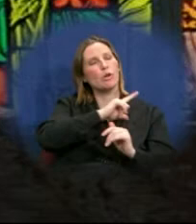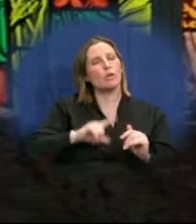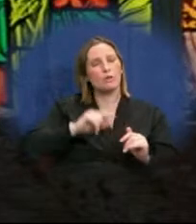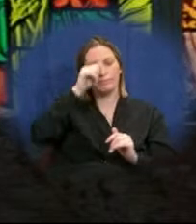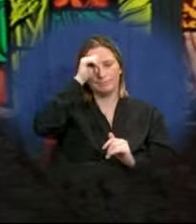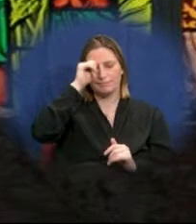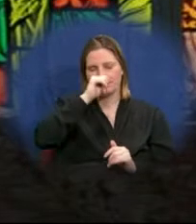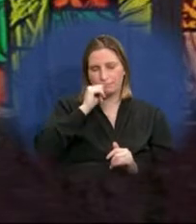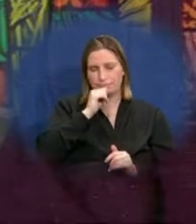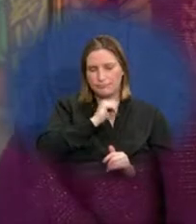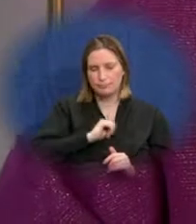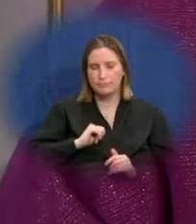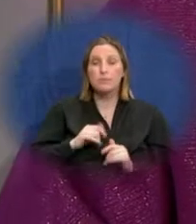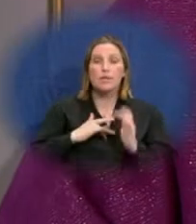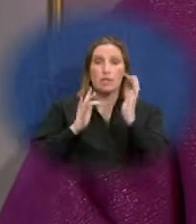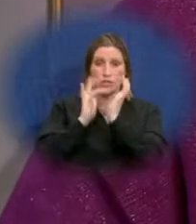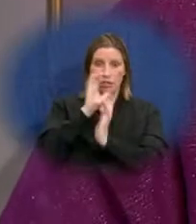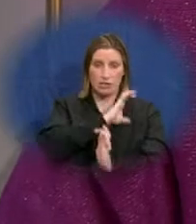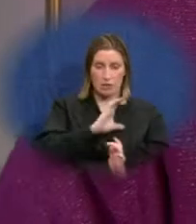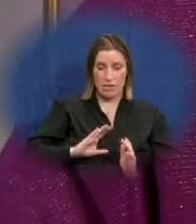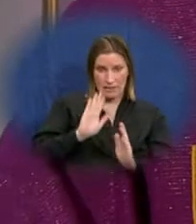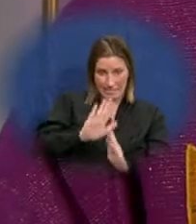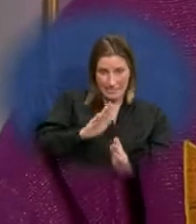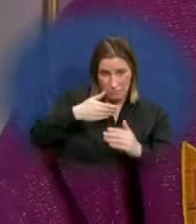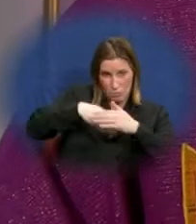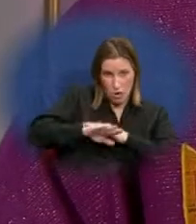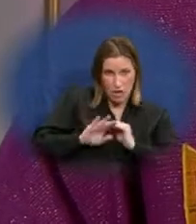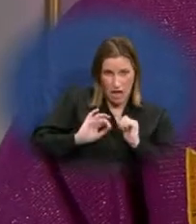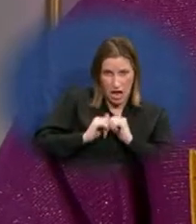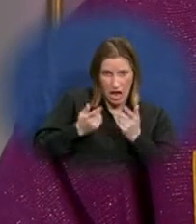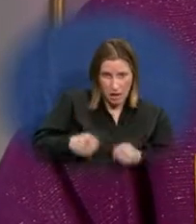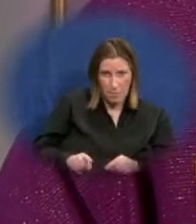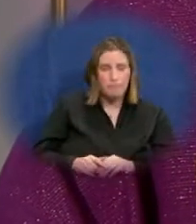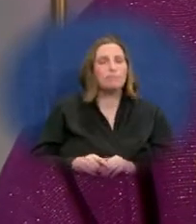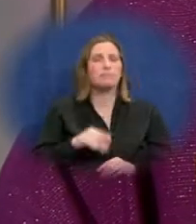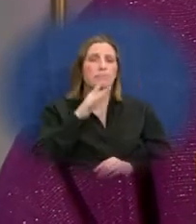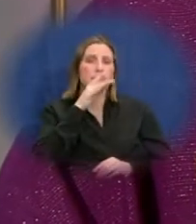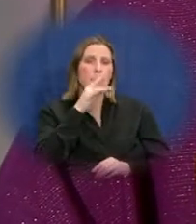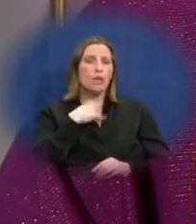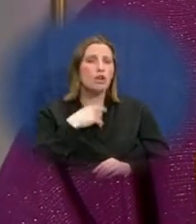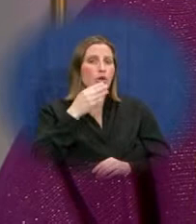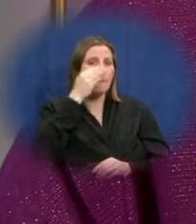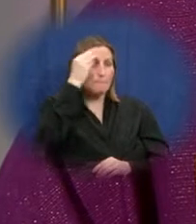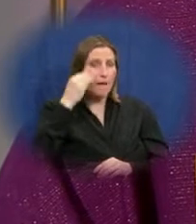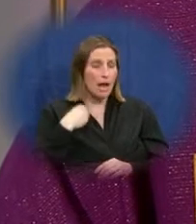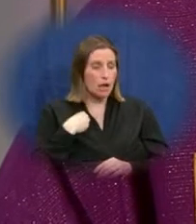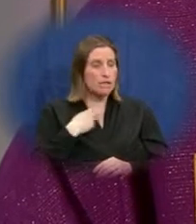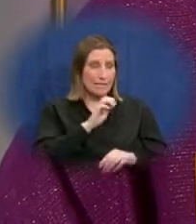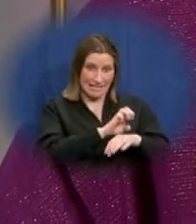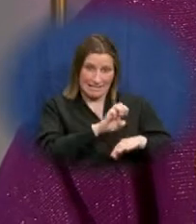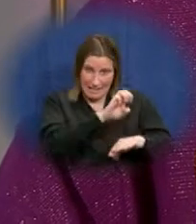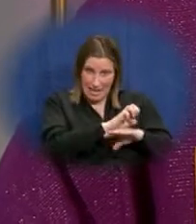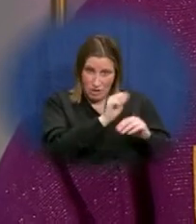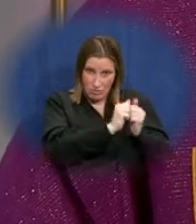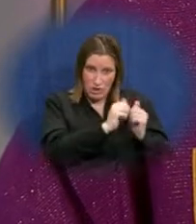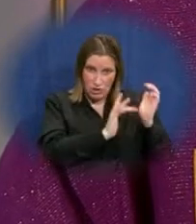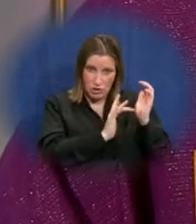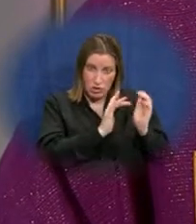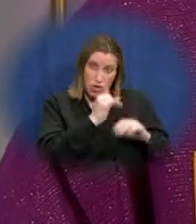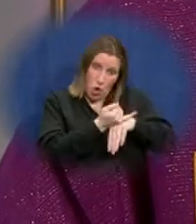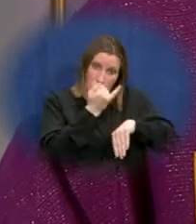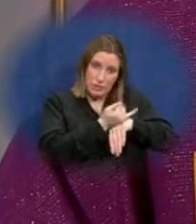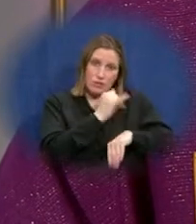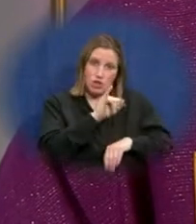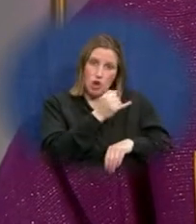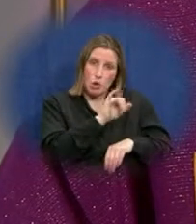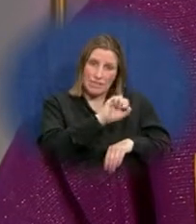This is how the birth of Jesus Christ came about. When his mother Mary was engaged to Joseph, but before they lived together, she was found